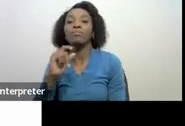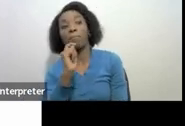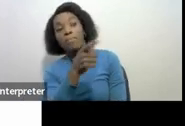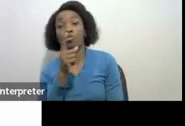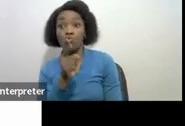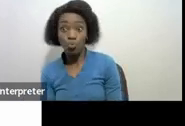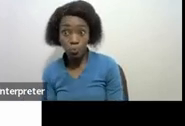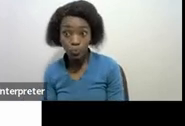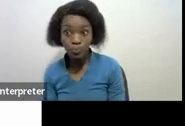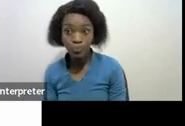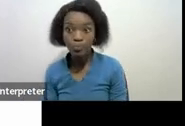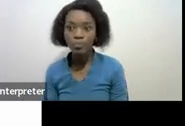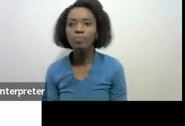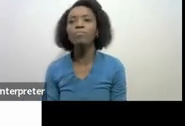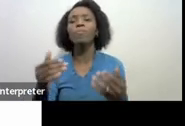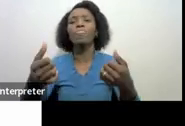on